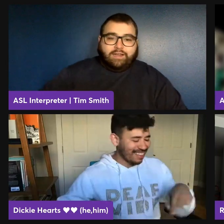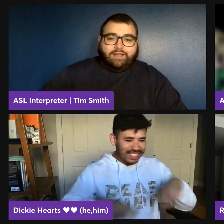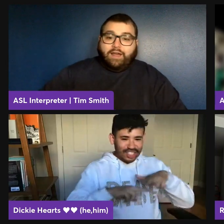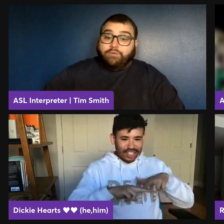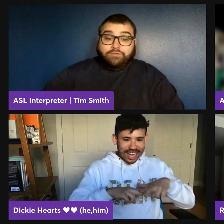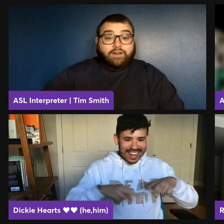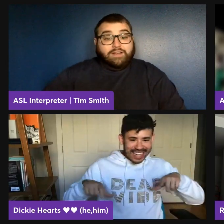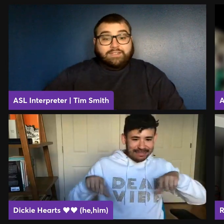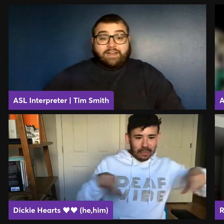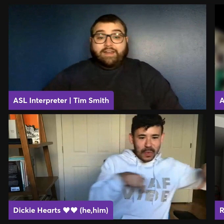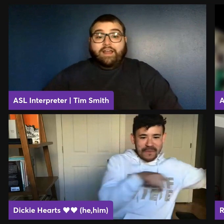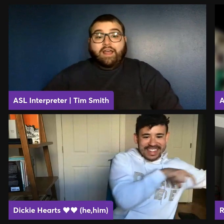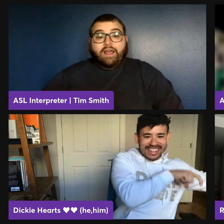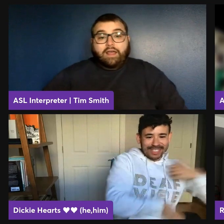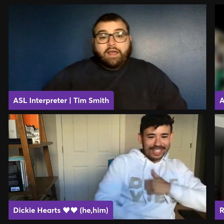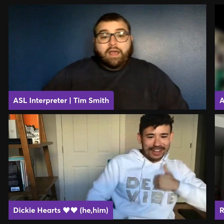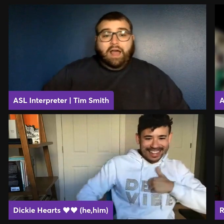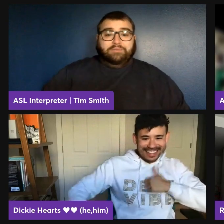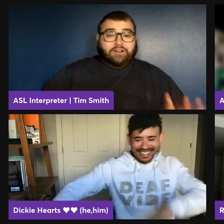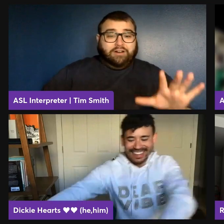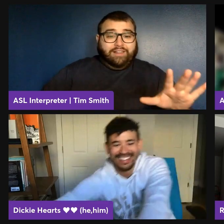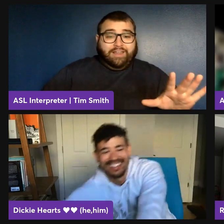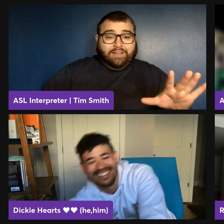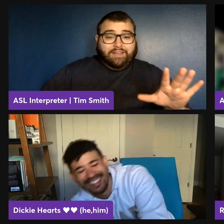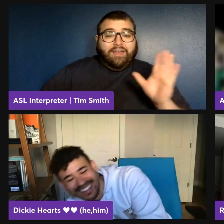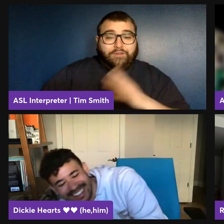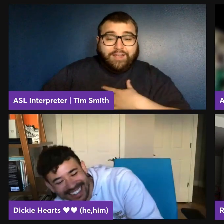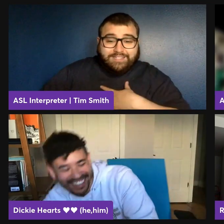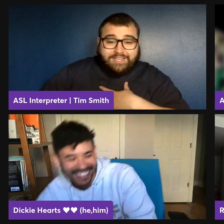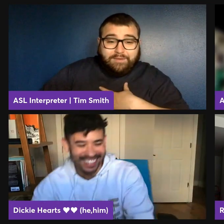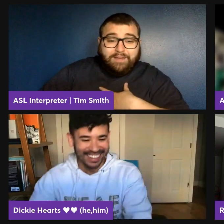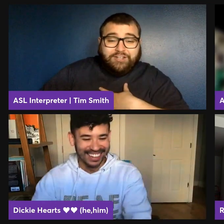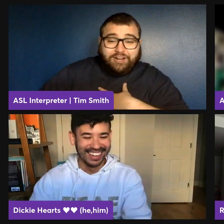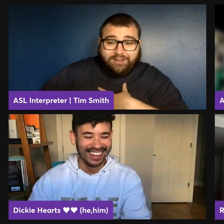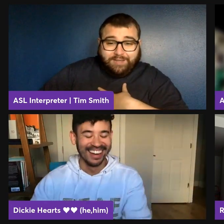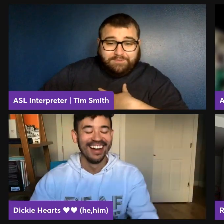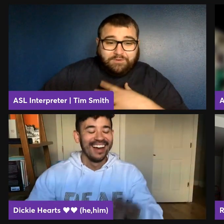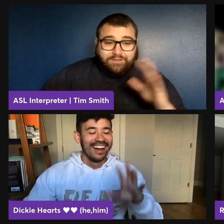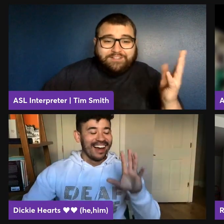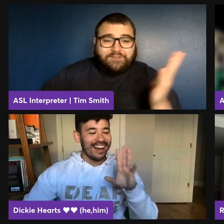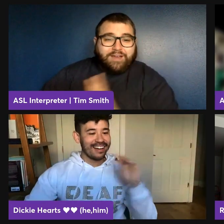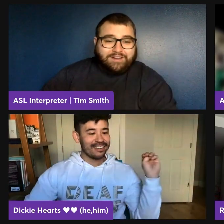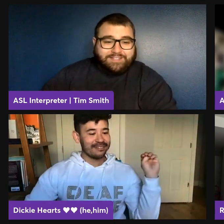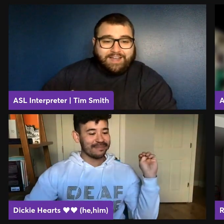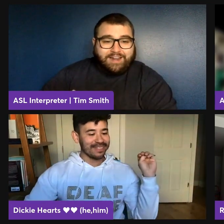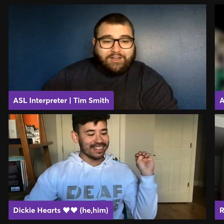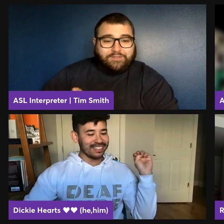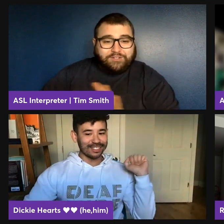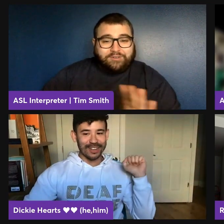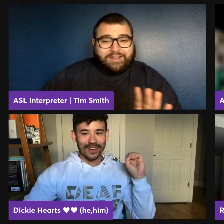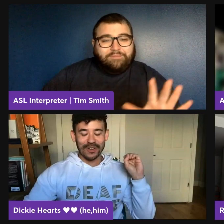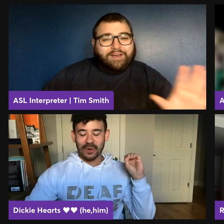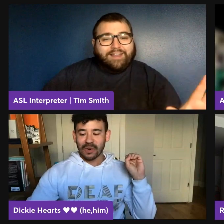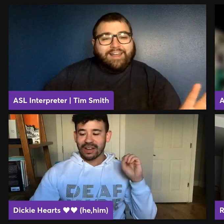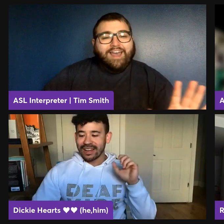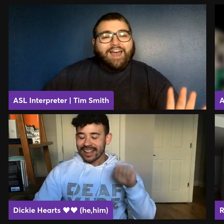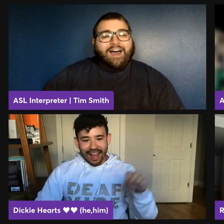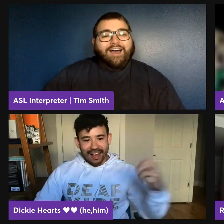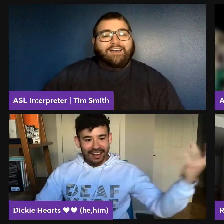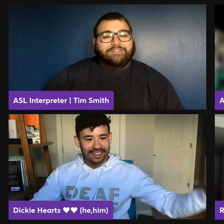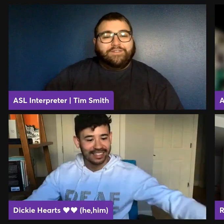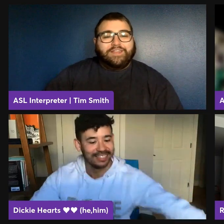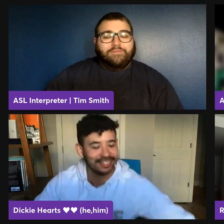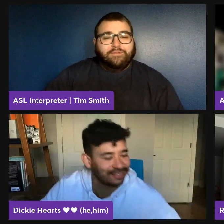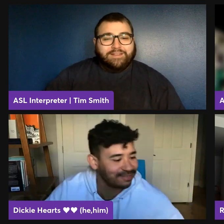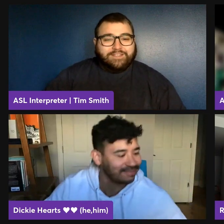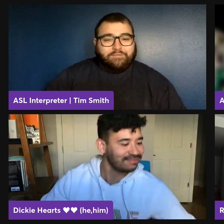super exciting. I was very excited. I'm sorry, like, if you can see me, my chair keeps moving, so I'm kind of sliding off screen, but